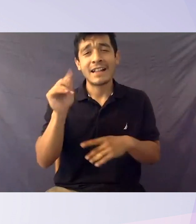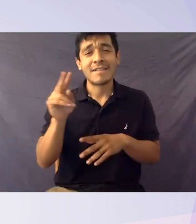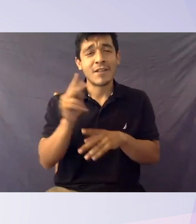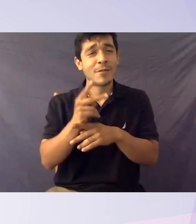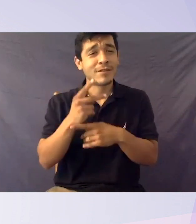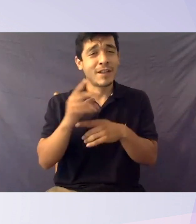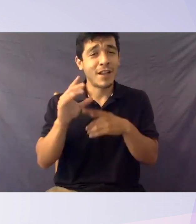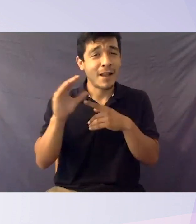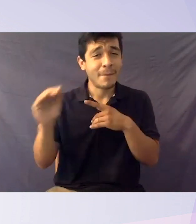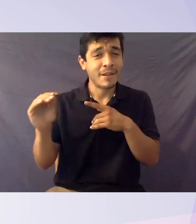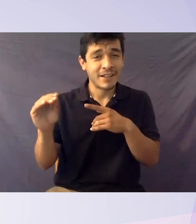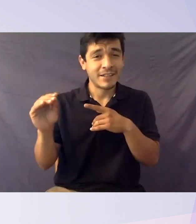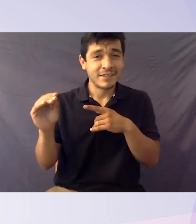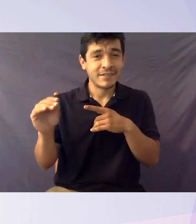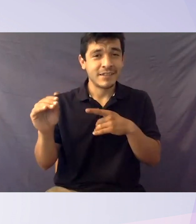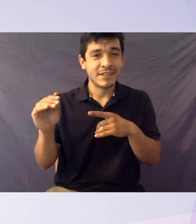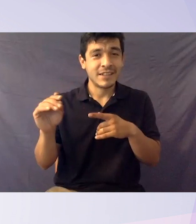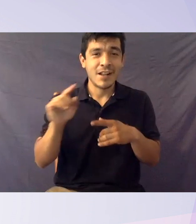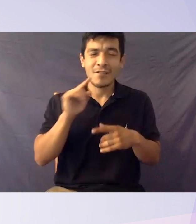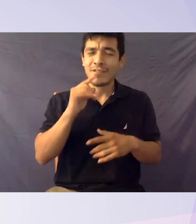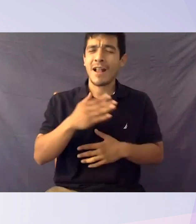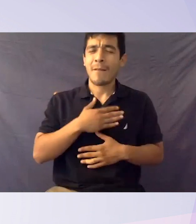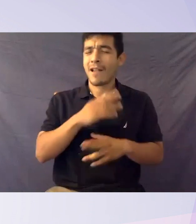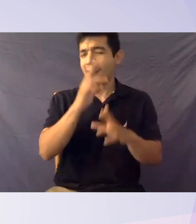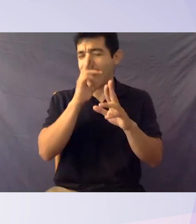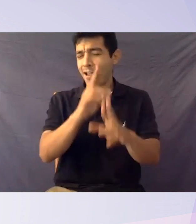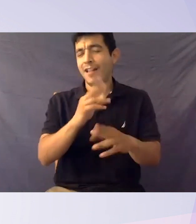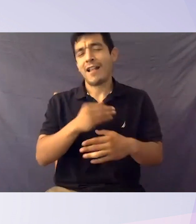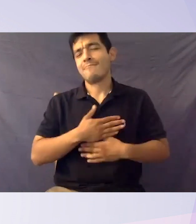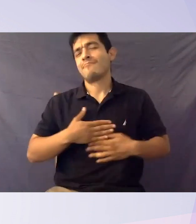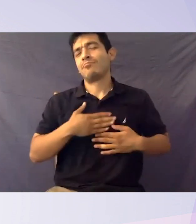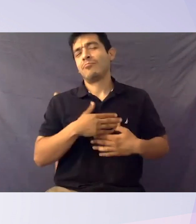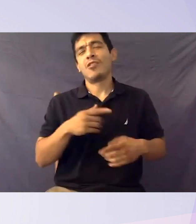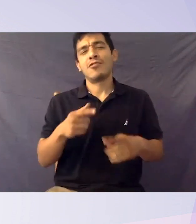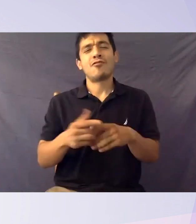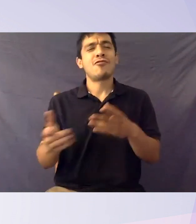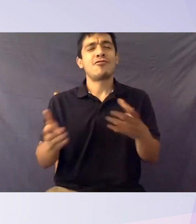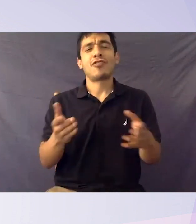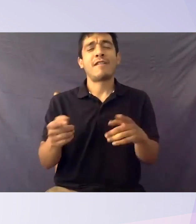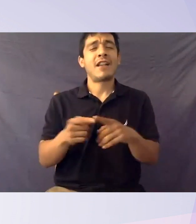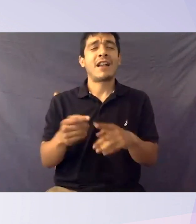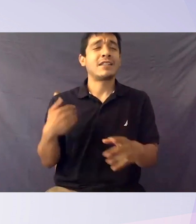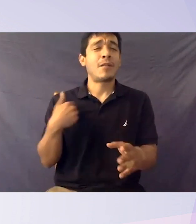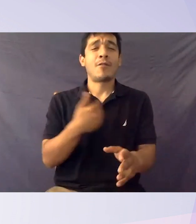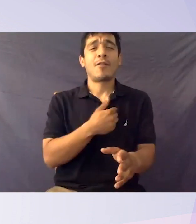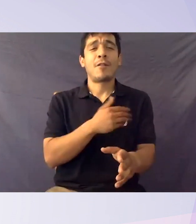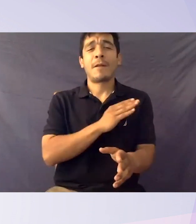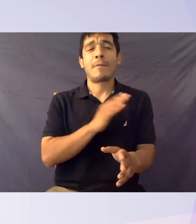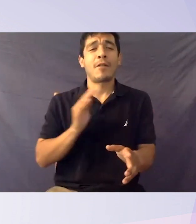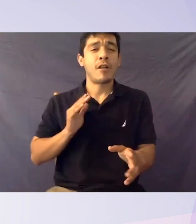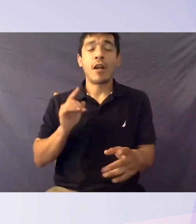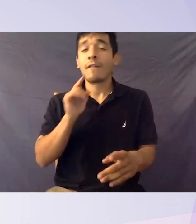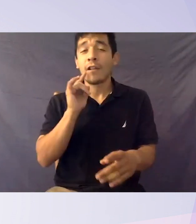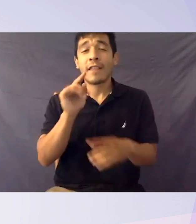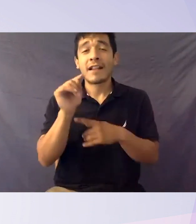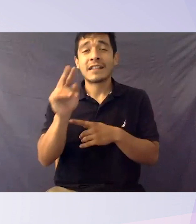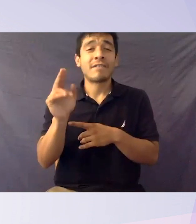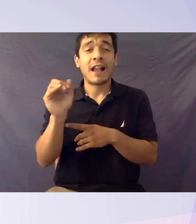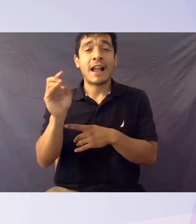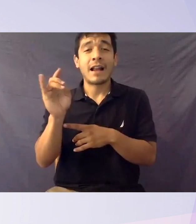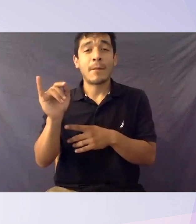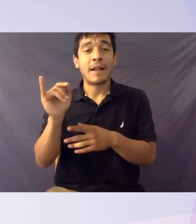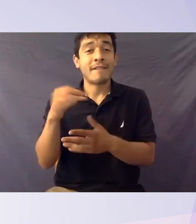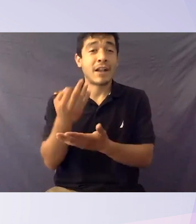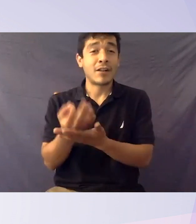production company. It's been my honor and pleasure to serve as a board member of the Television Academy Foundation